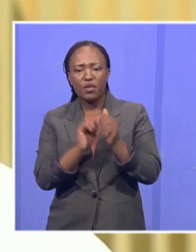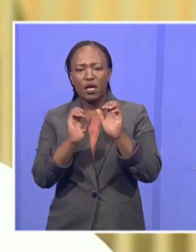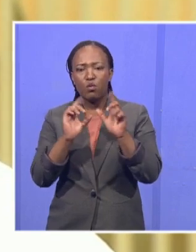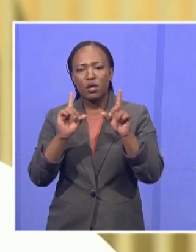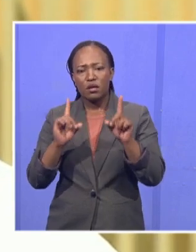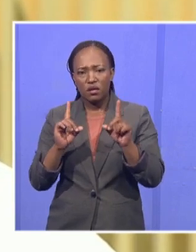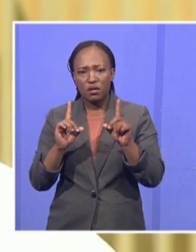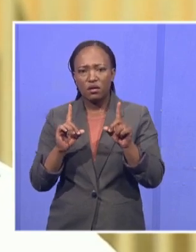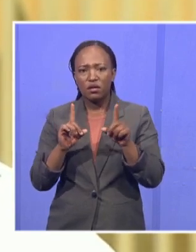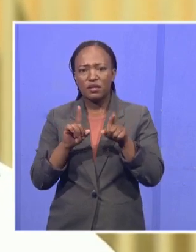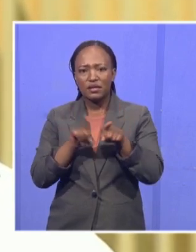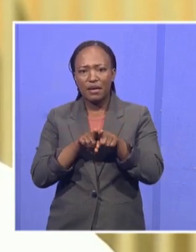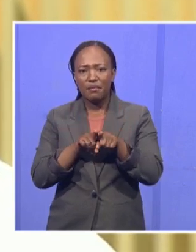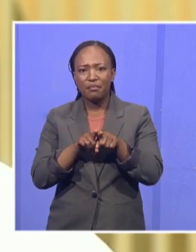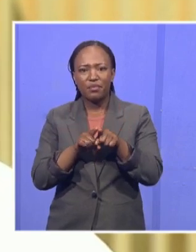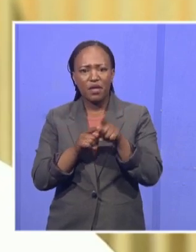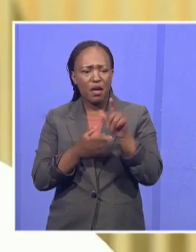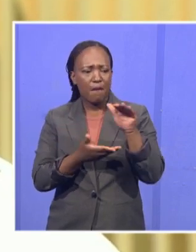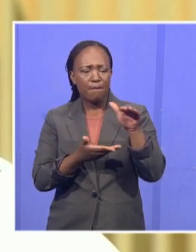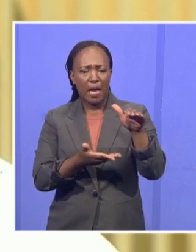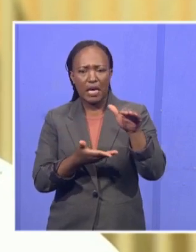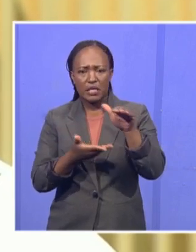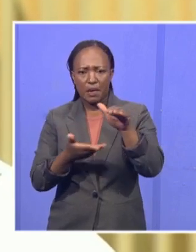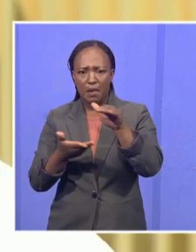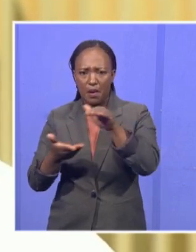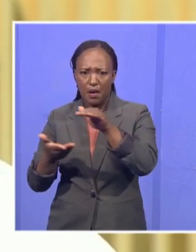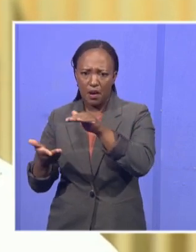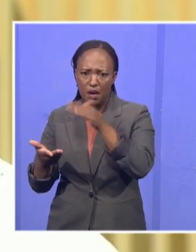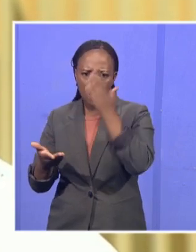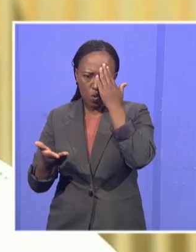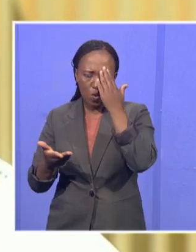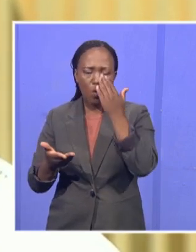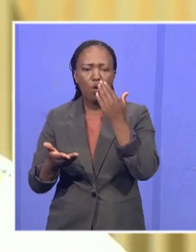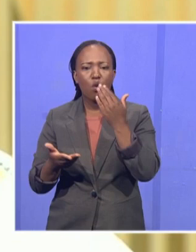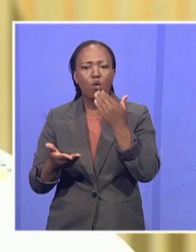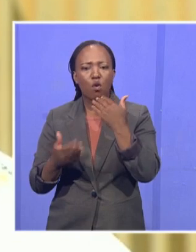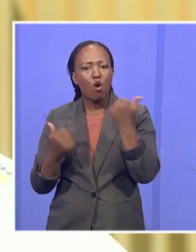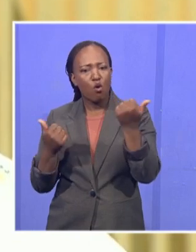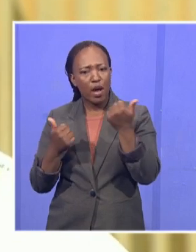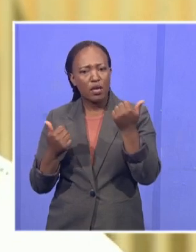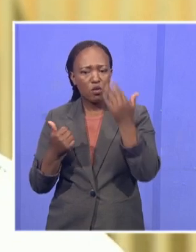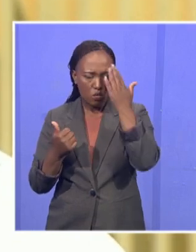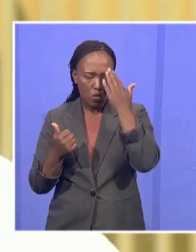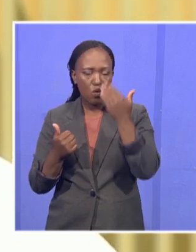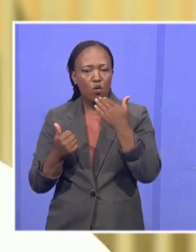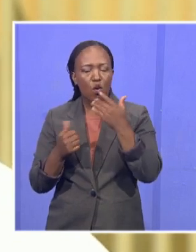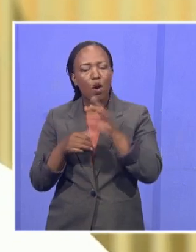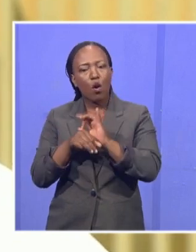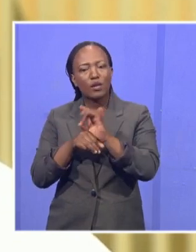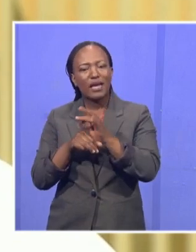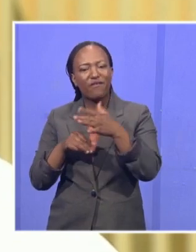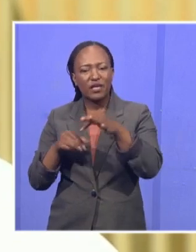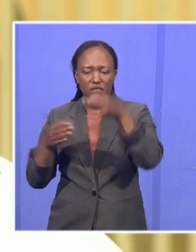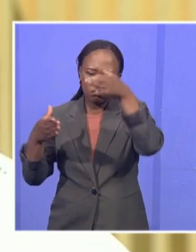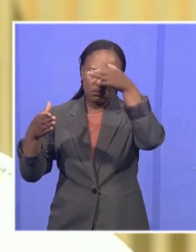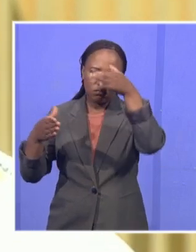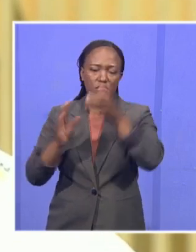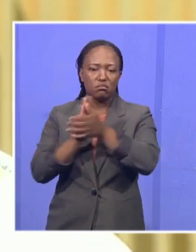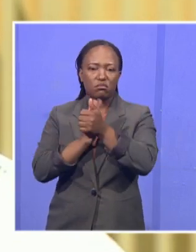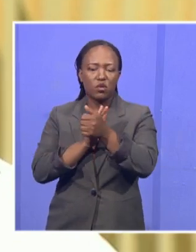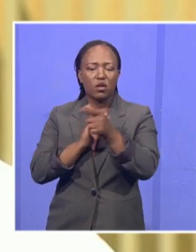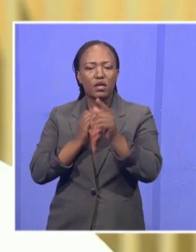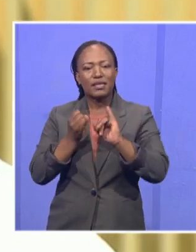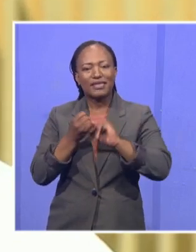through packages, you already know who you want because you have consulted with people with expertise in the